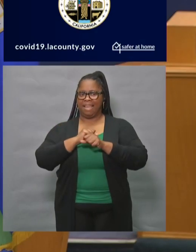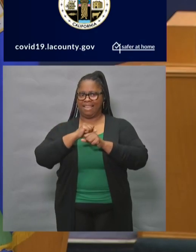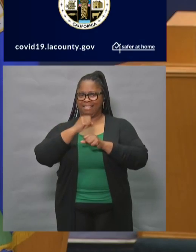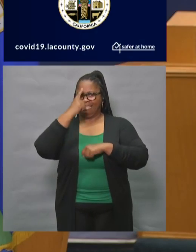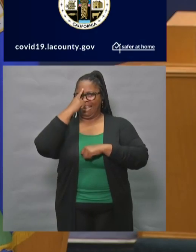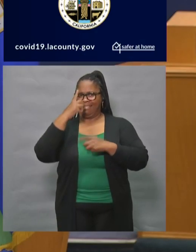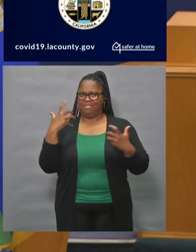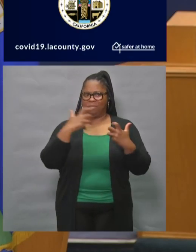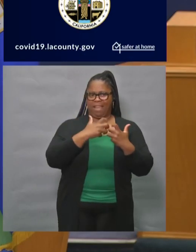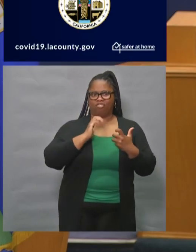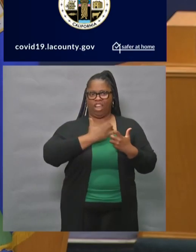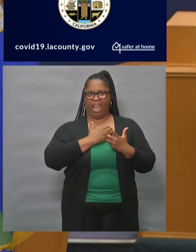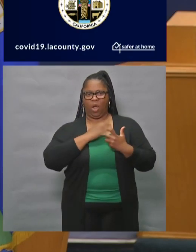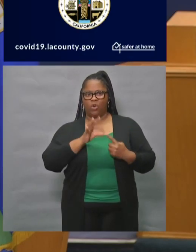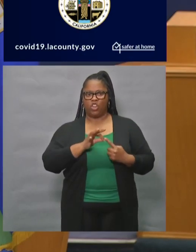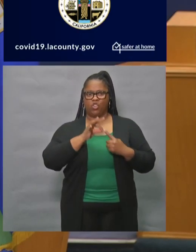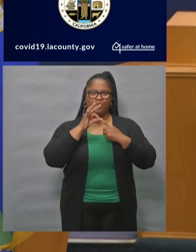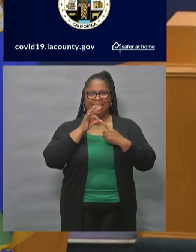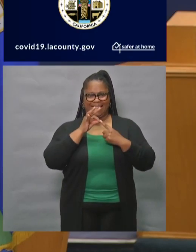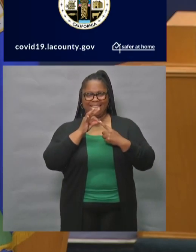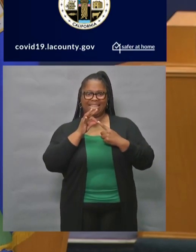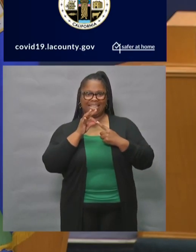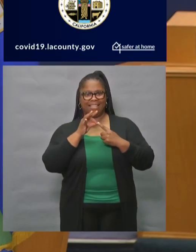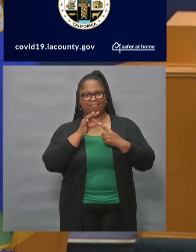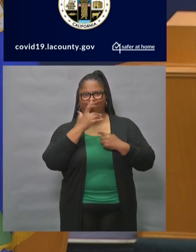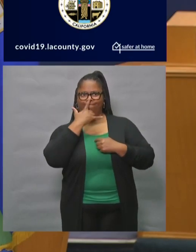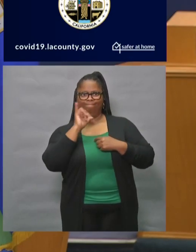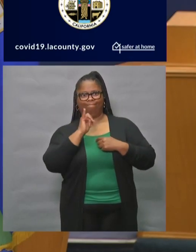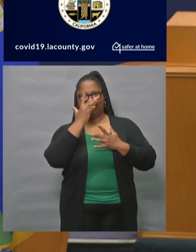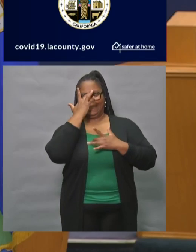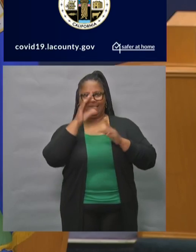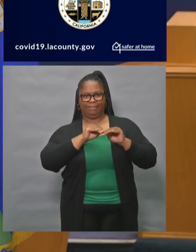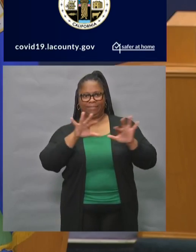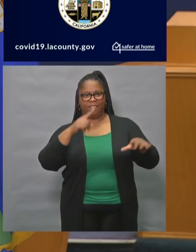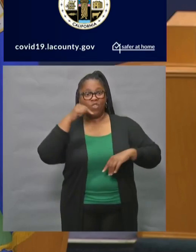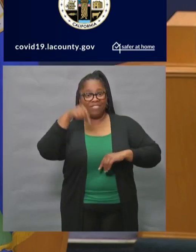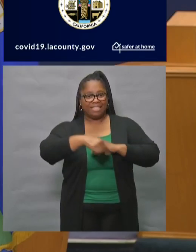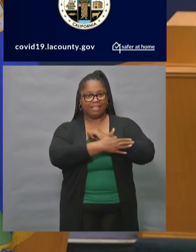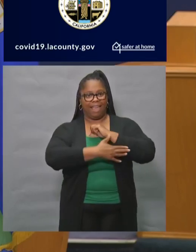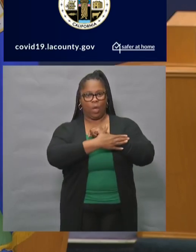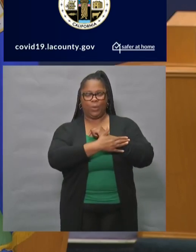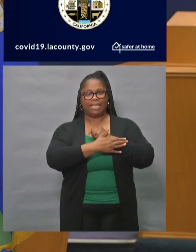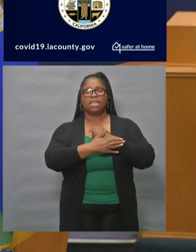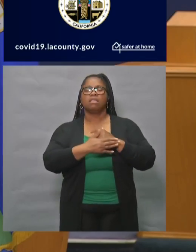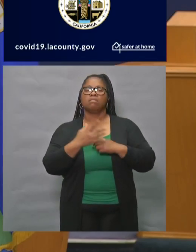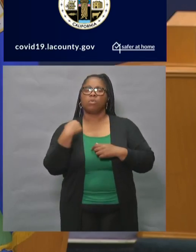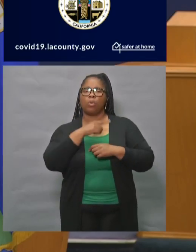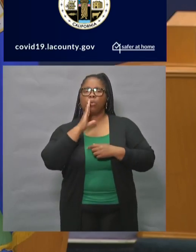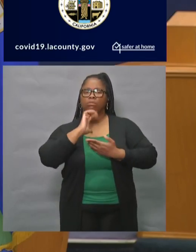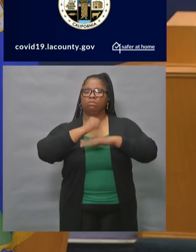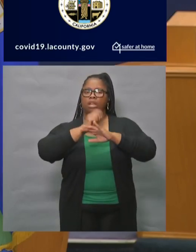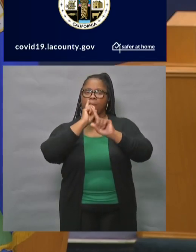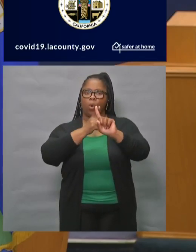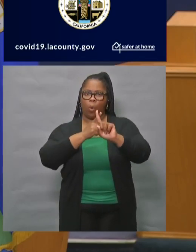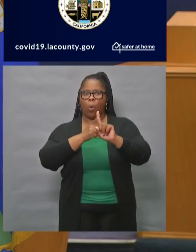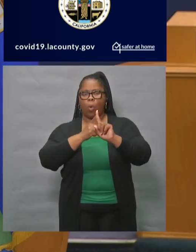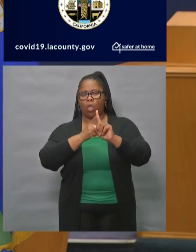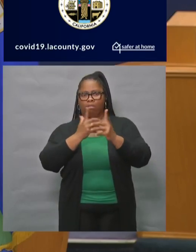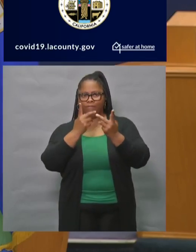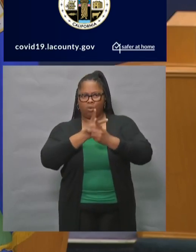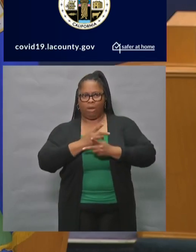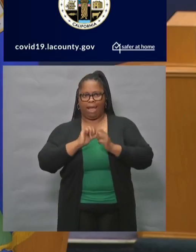unique epidemiology of the disease across the county. And so we'll put forward what that goal is and how it will be implemented in the coming